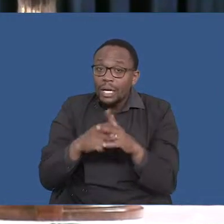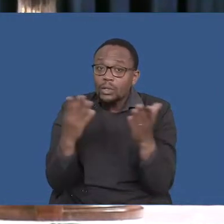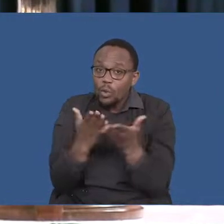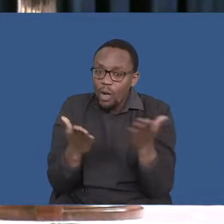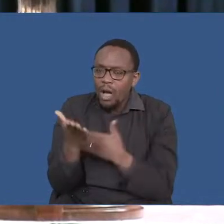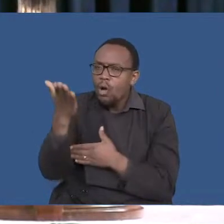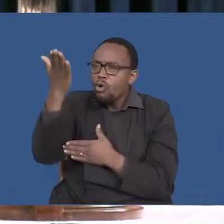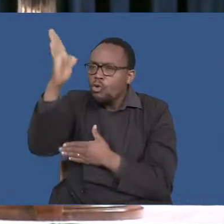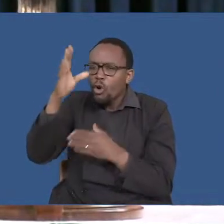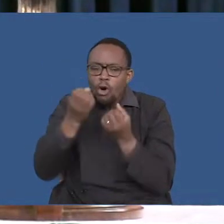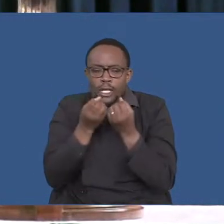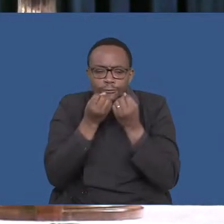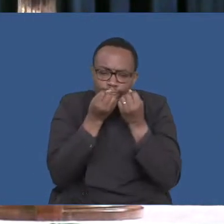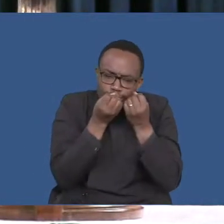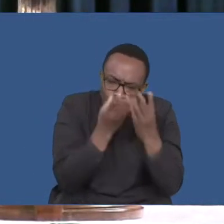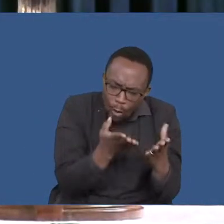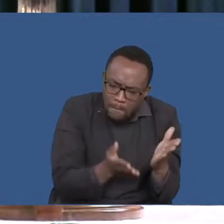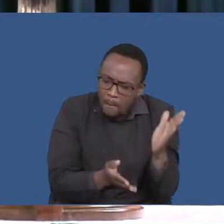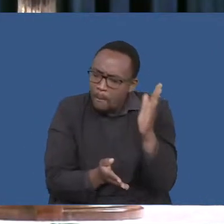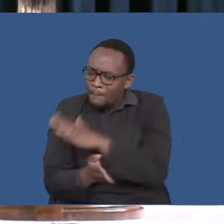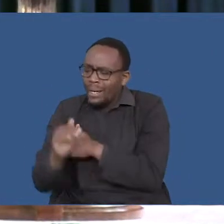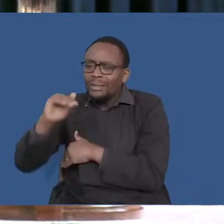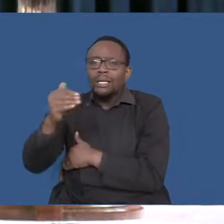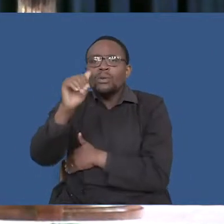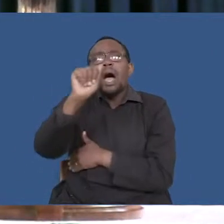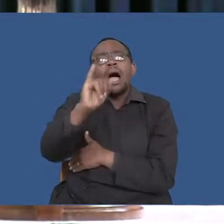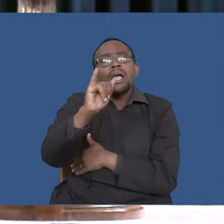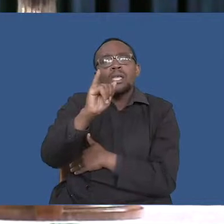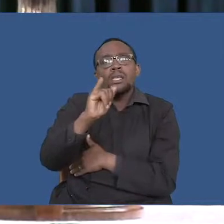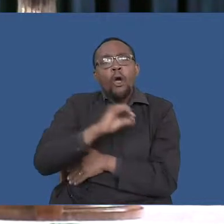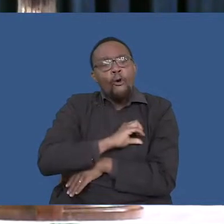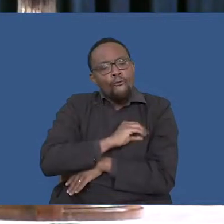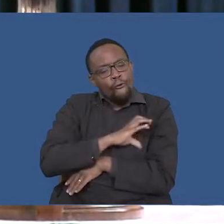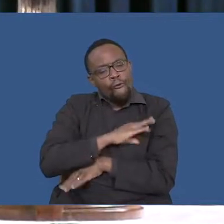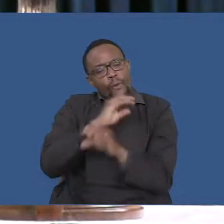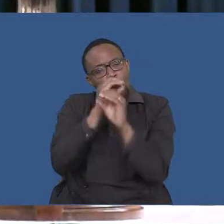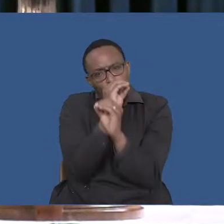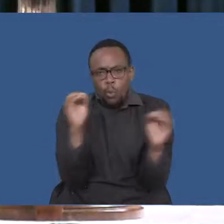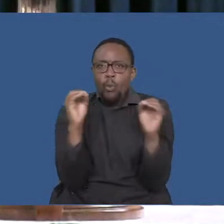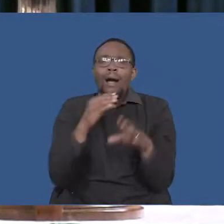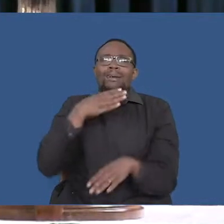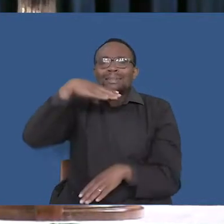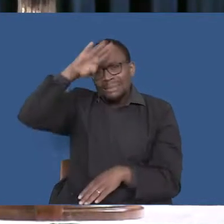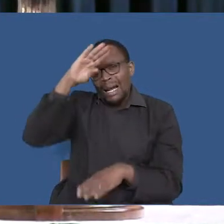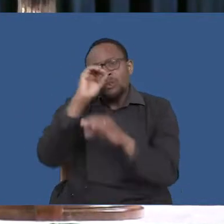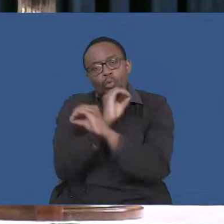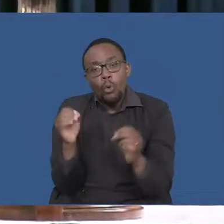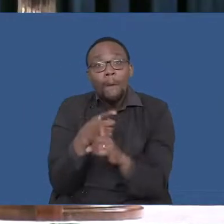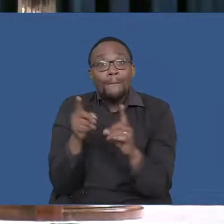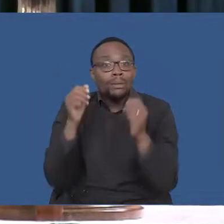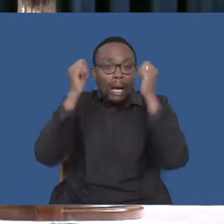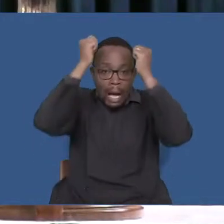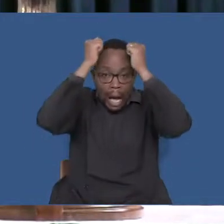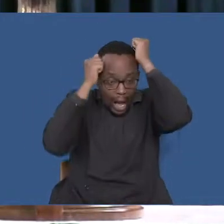giving them instruction to go back to Ai, and it tells them not to be afraid or discouraged, but to take the whole army with